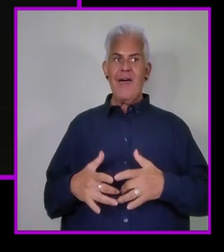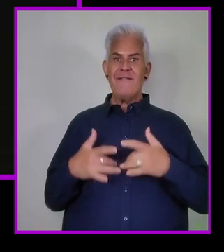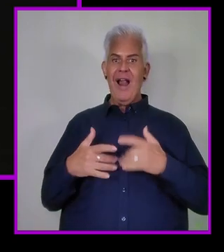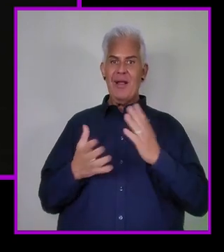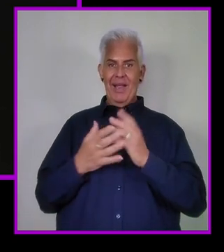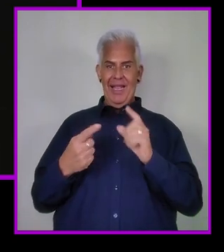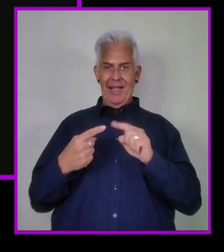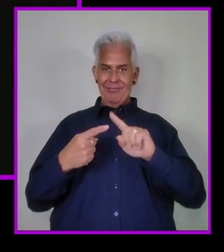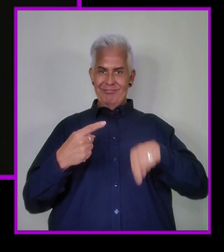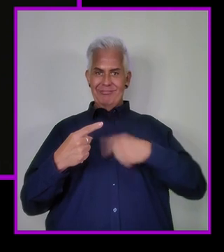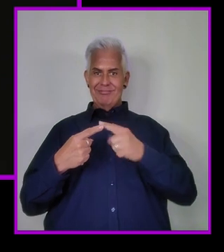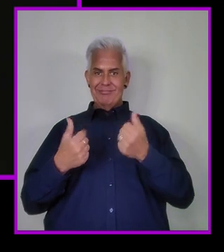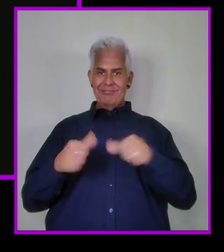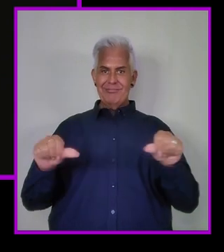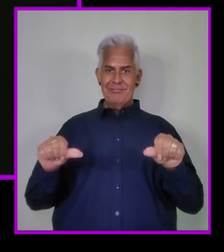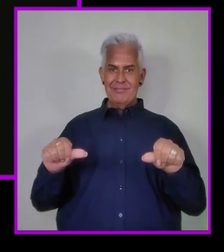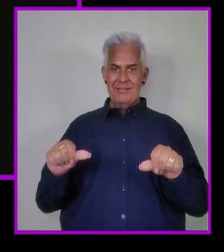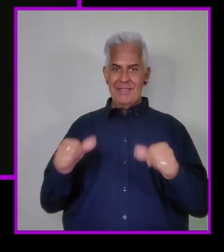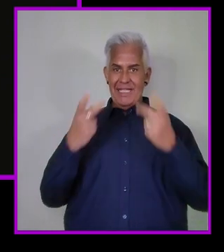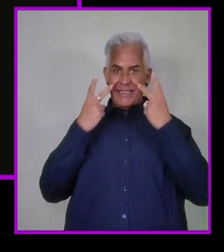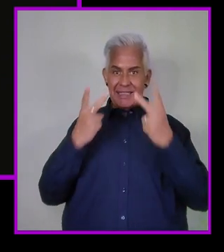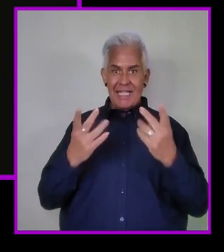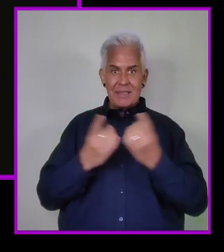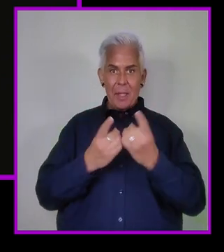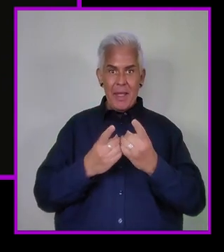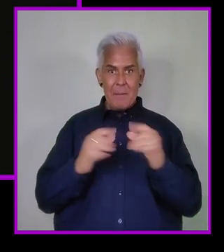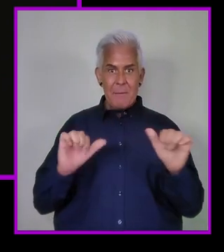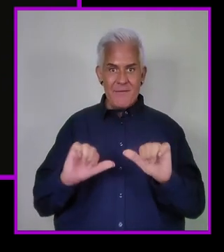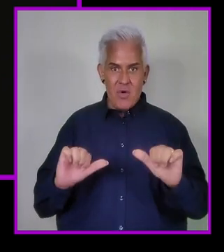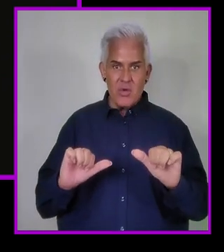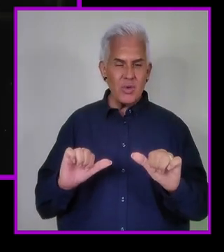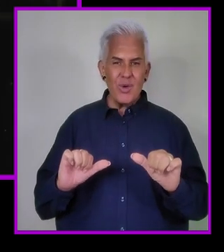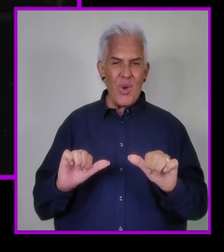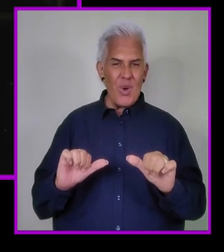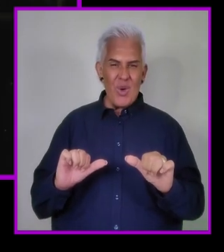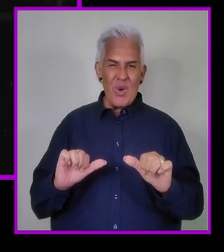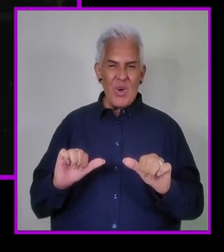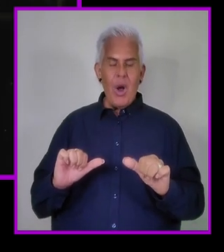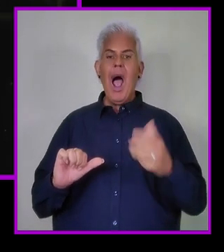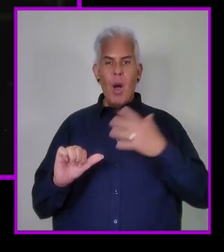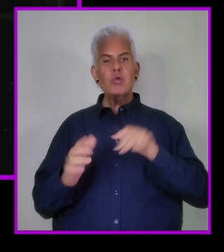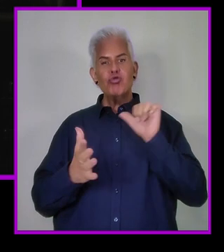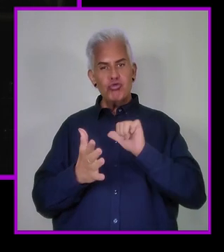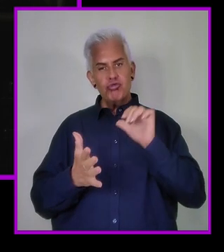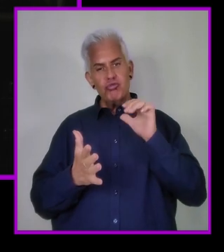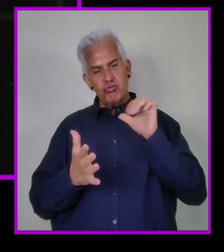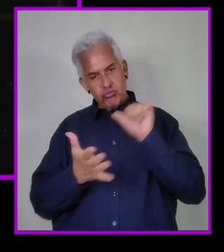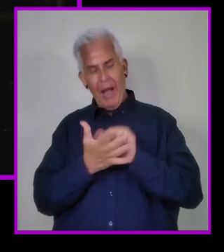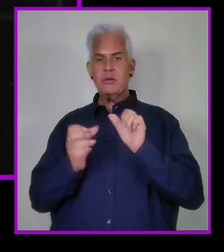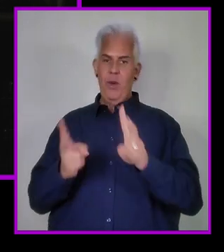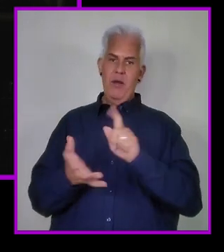full circle a little bit on seeing something before and then going, no, I want to write the authentic version of it.